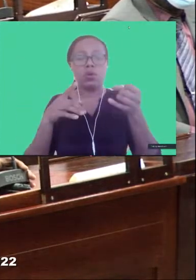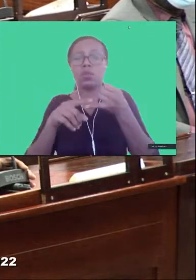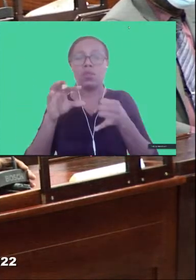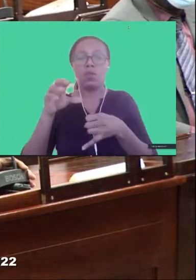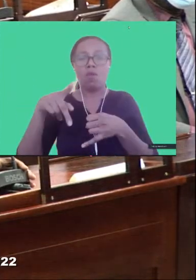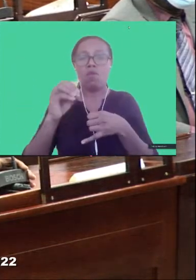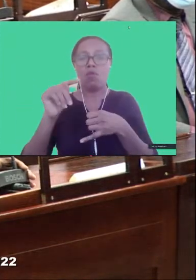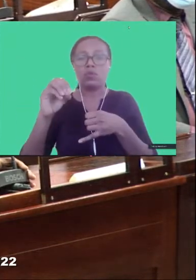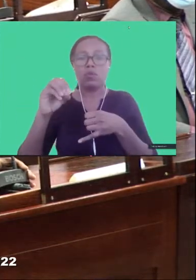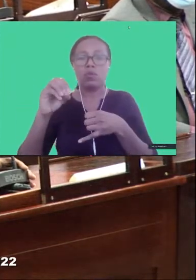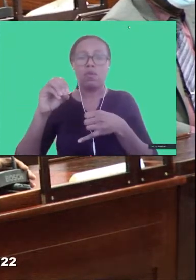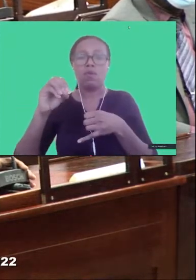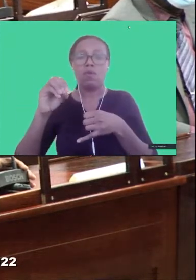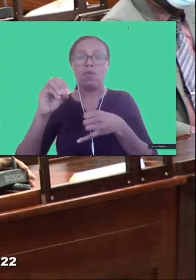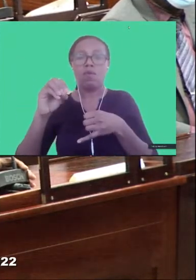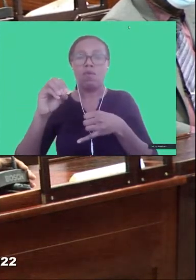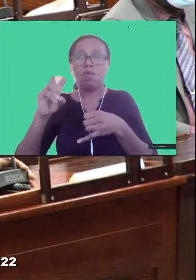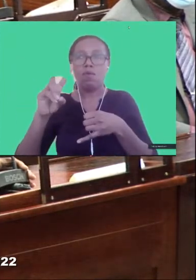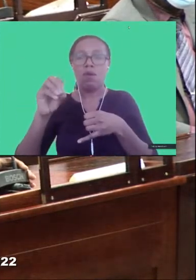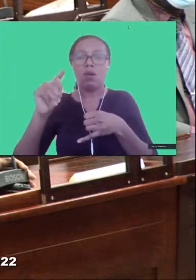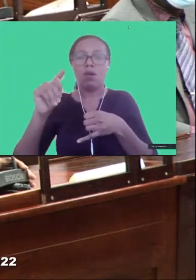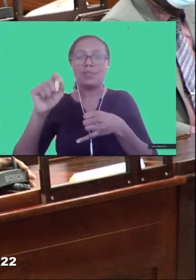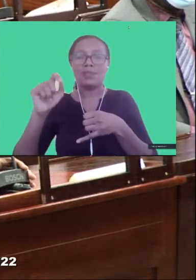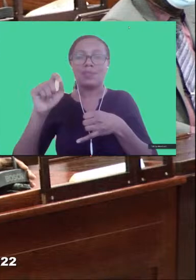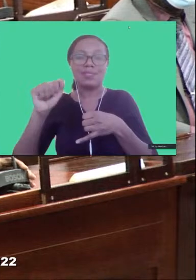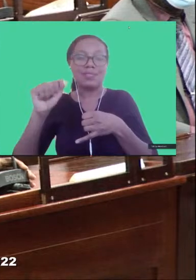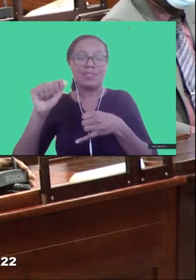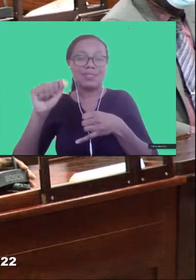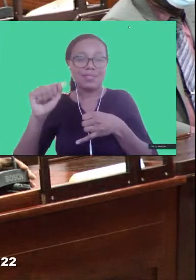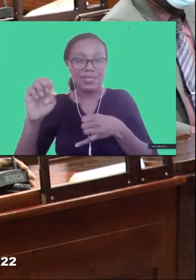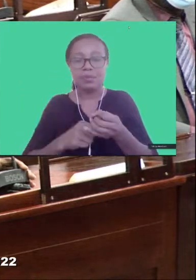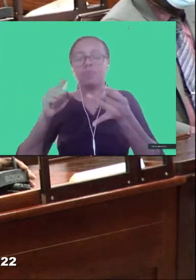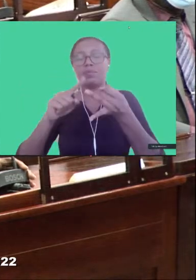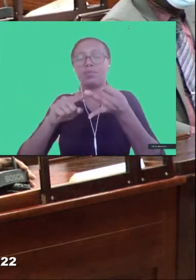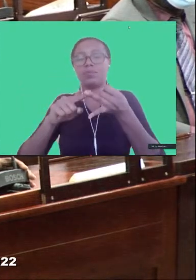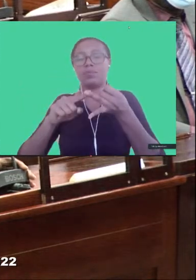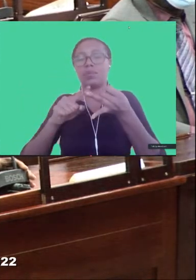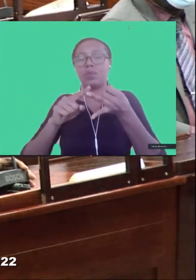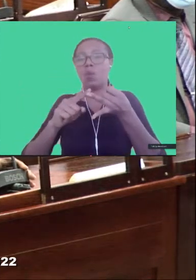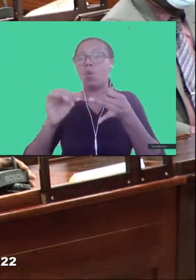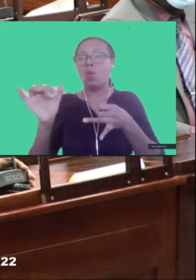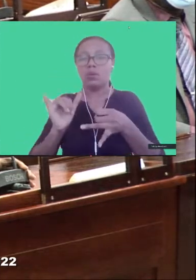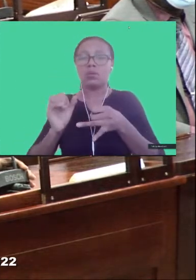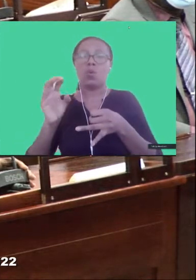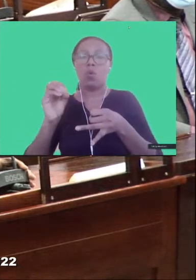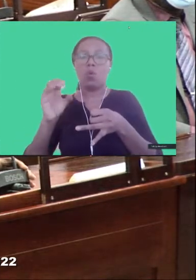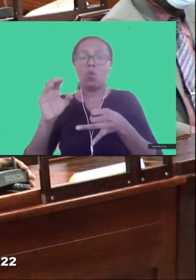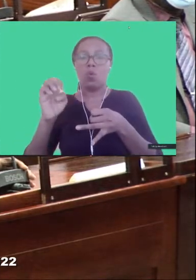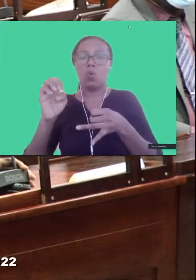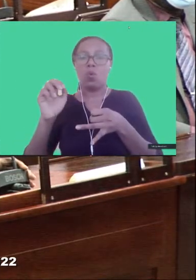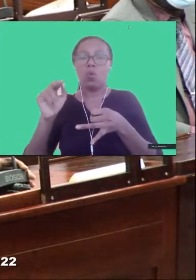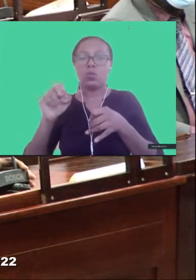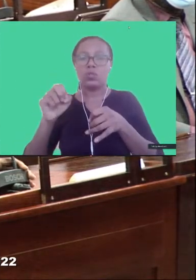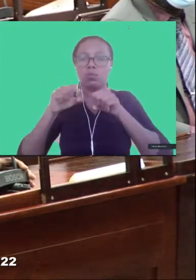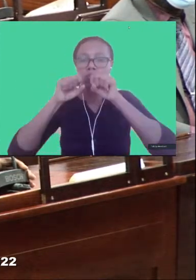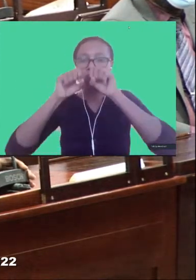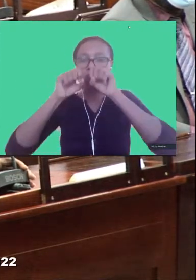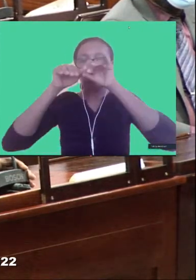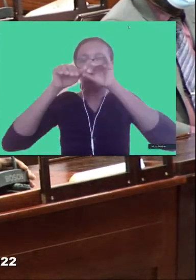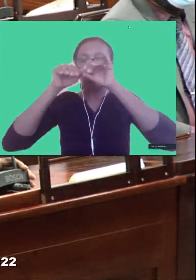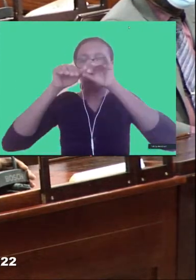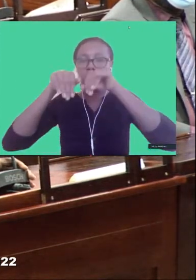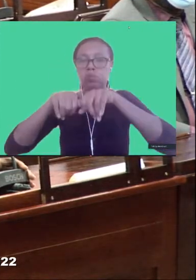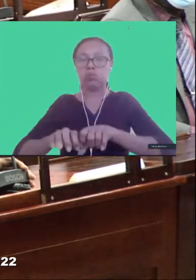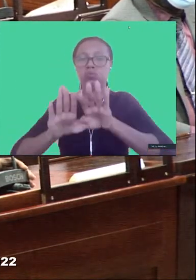also looking at the wave energy as alternative ways of securing the energy sector that is not fossil